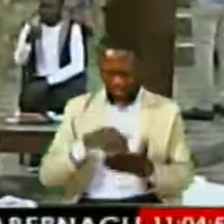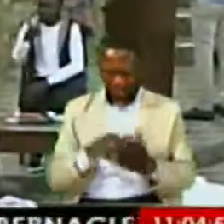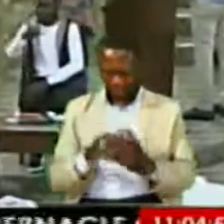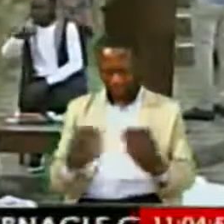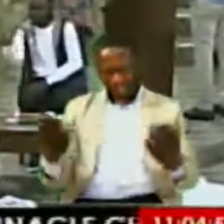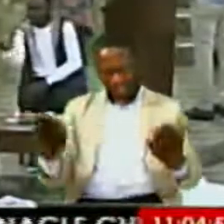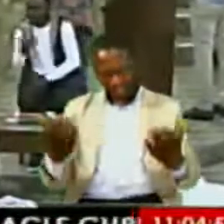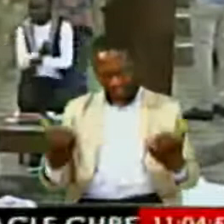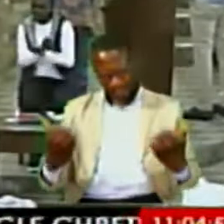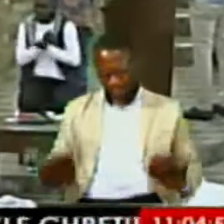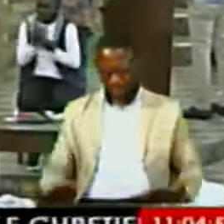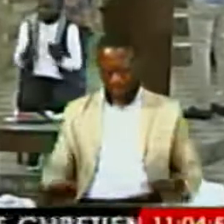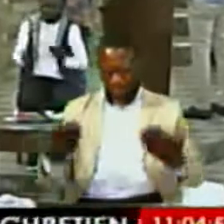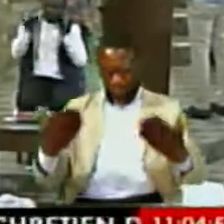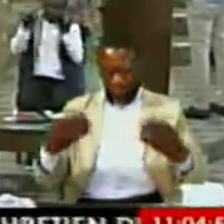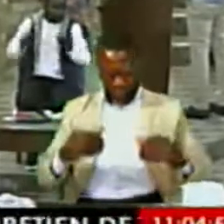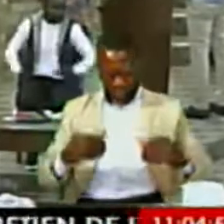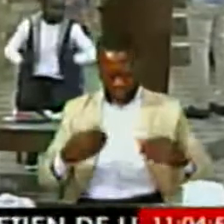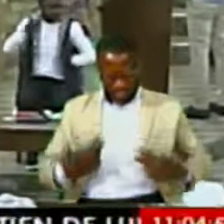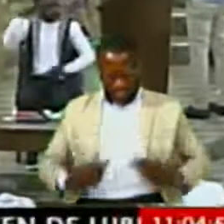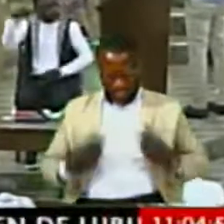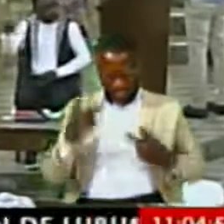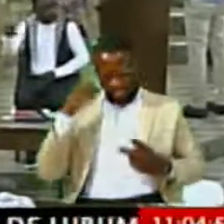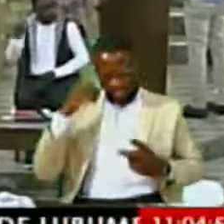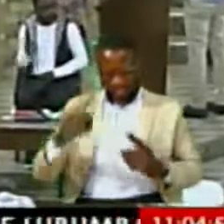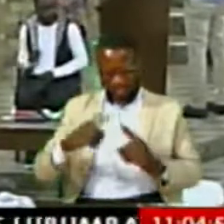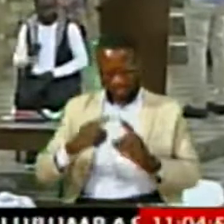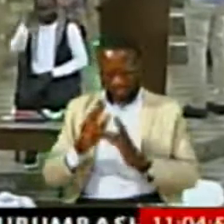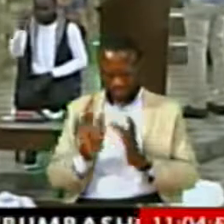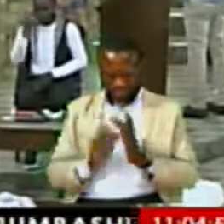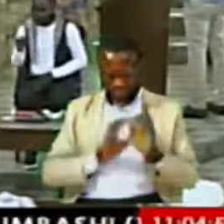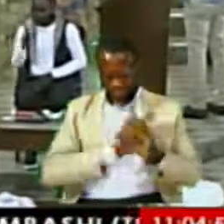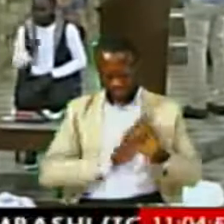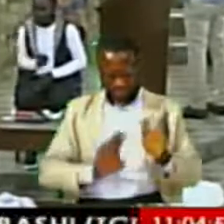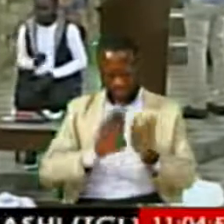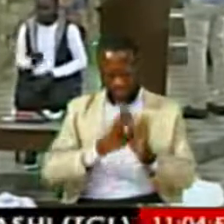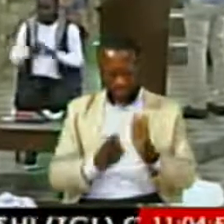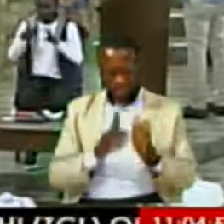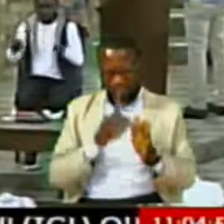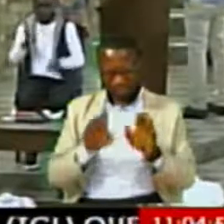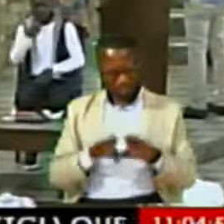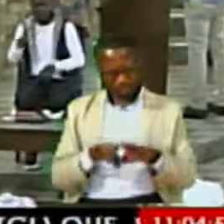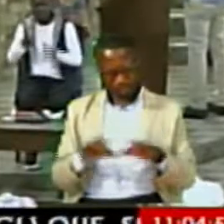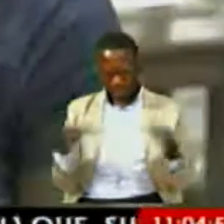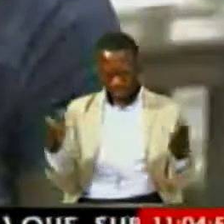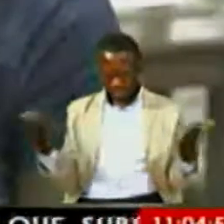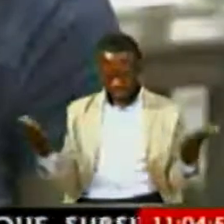Which else who can give his life to Christ? The